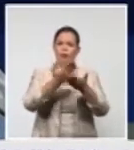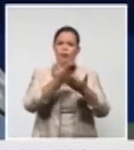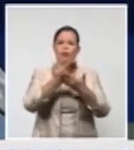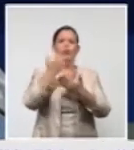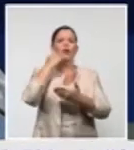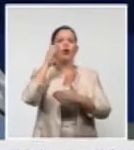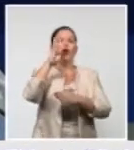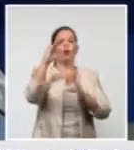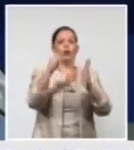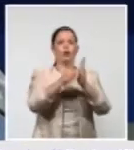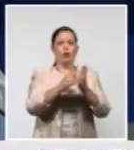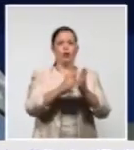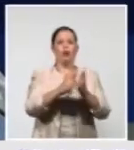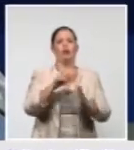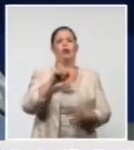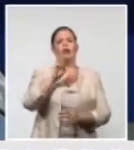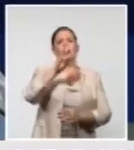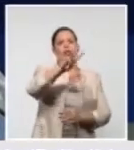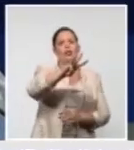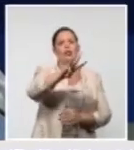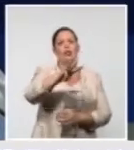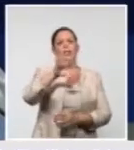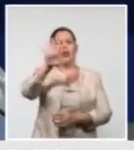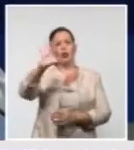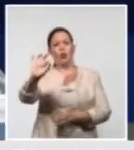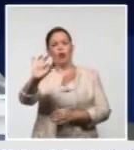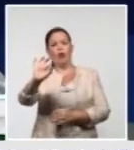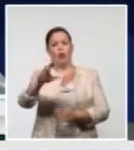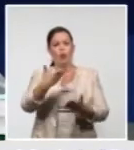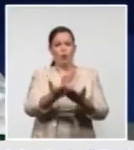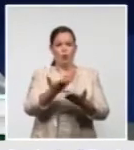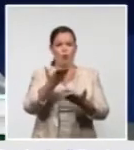Yesterday, over 4,000 samples were processed.